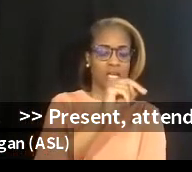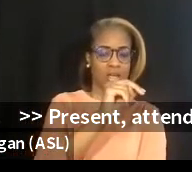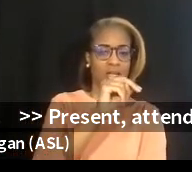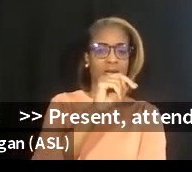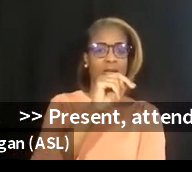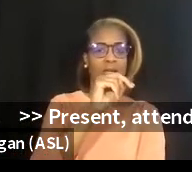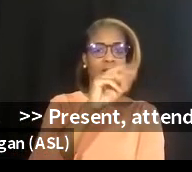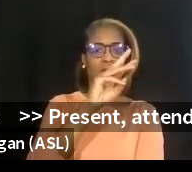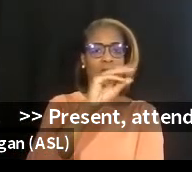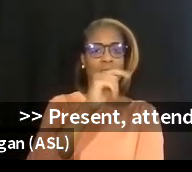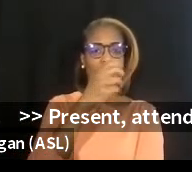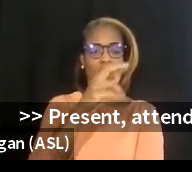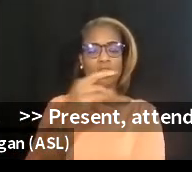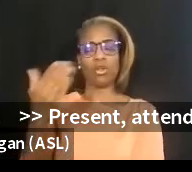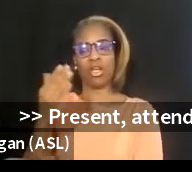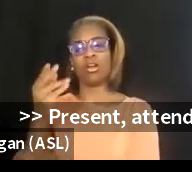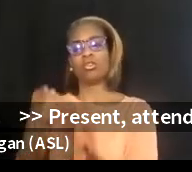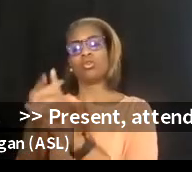Michigan.